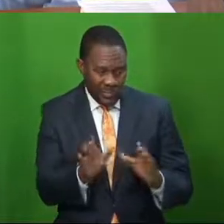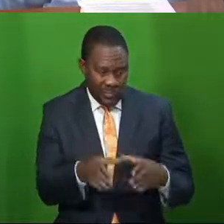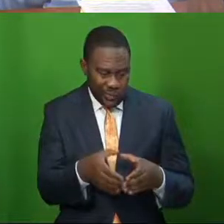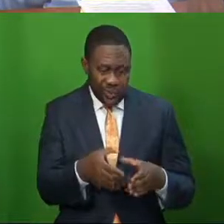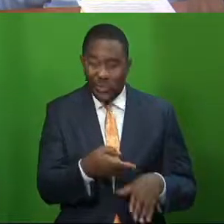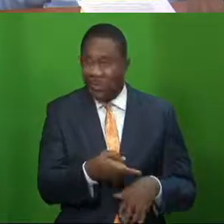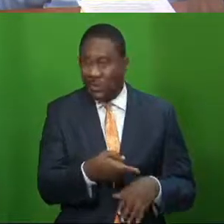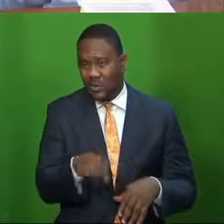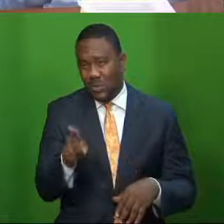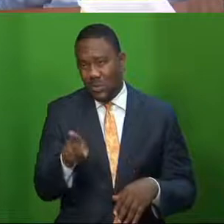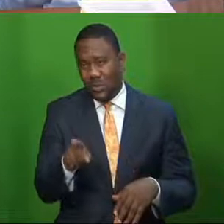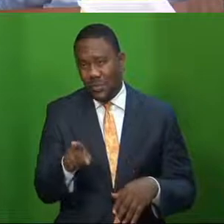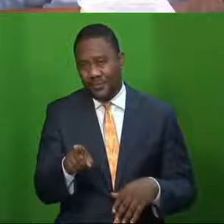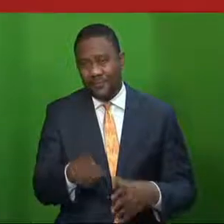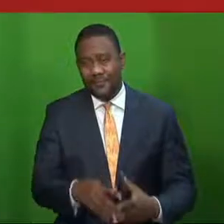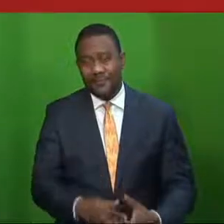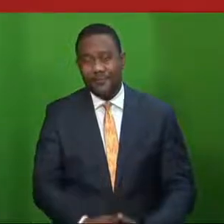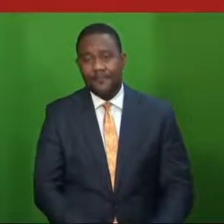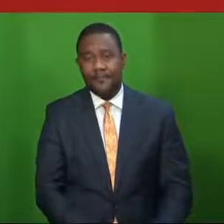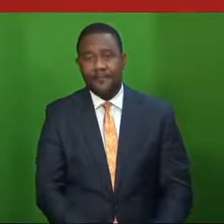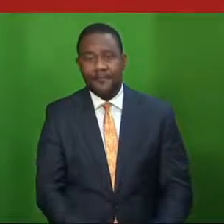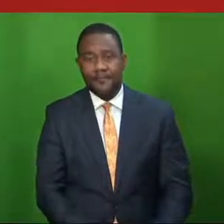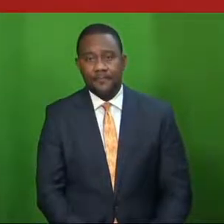much, Mr. Speaker.